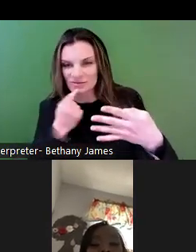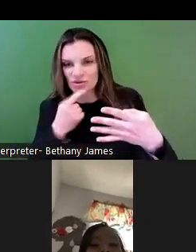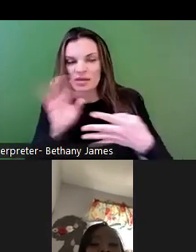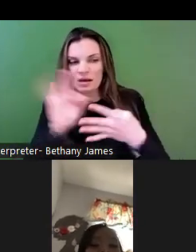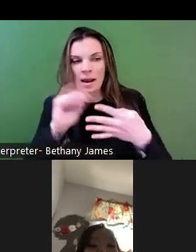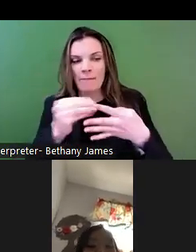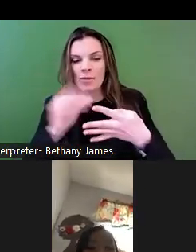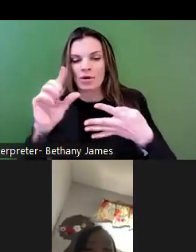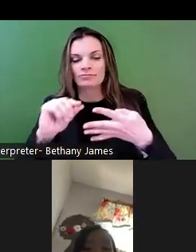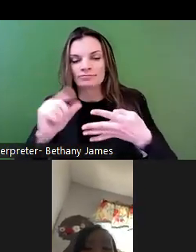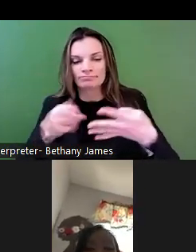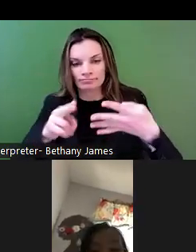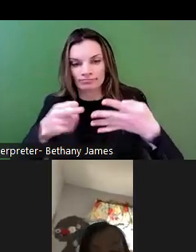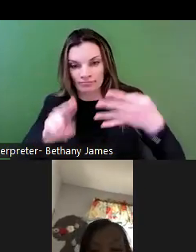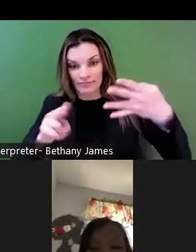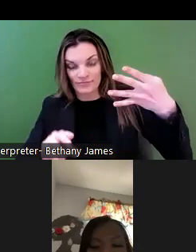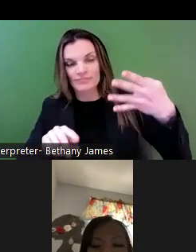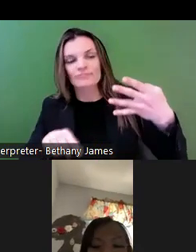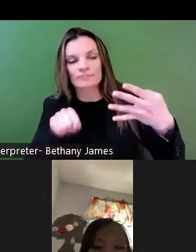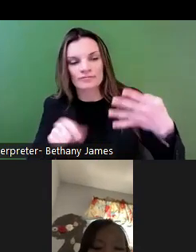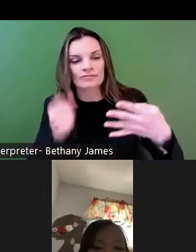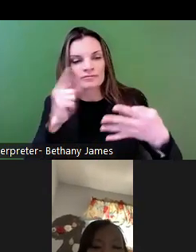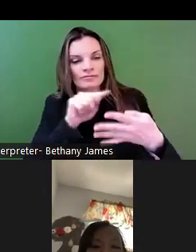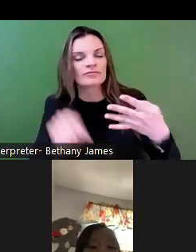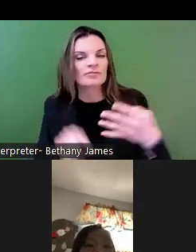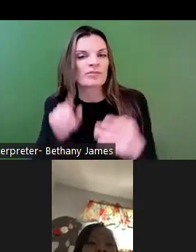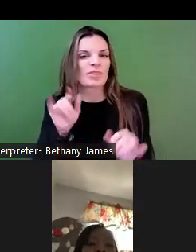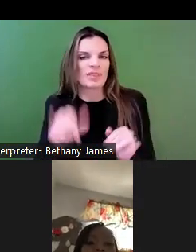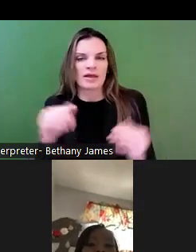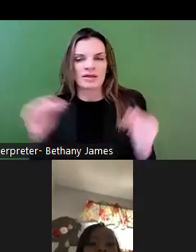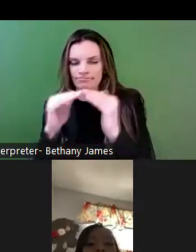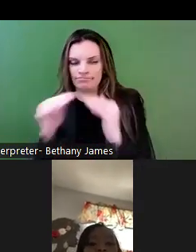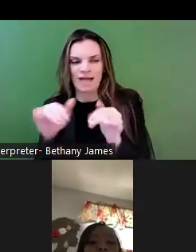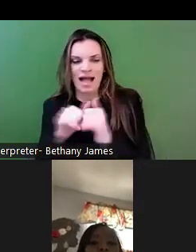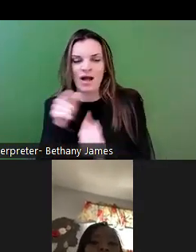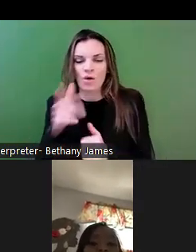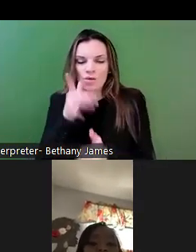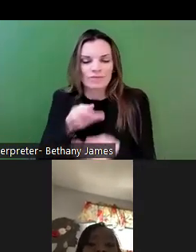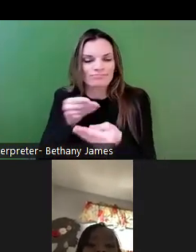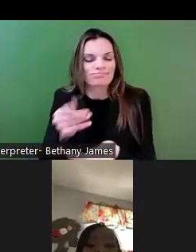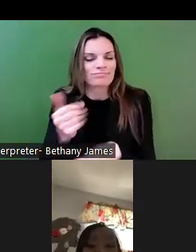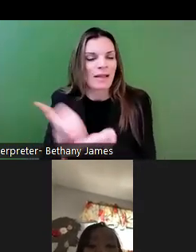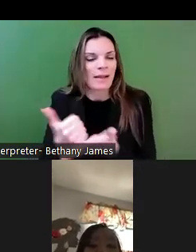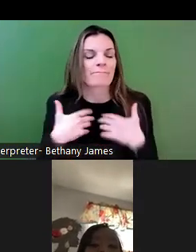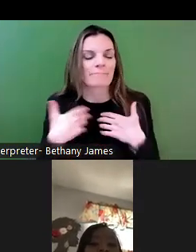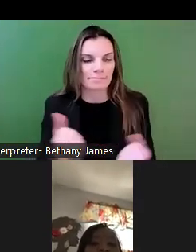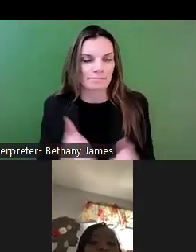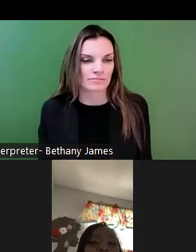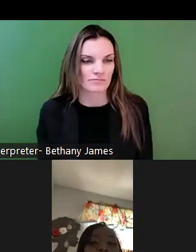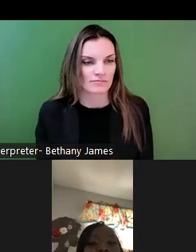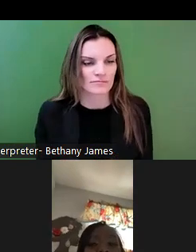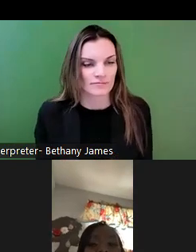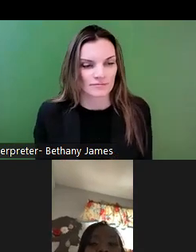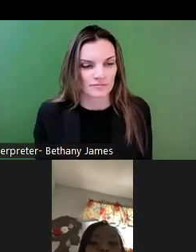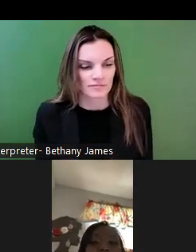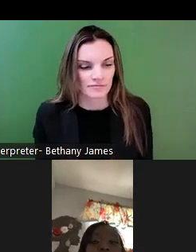score of 0 doesn't mean they're not necessarily having a stroke either. So basically, once we put all together in triage, if we note